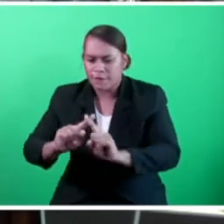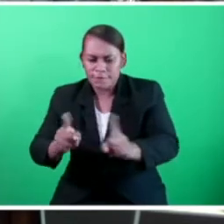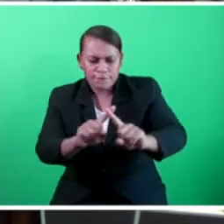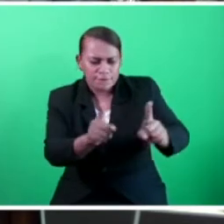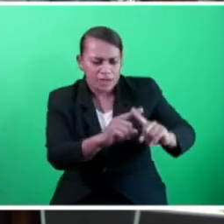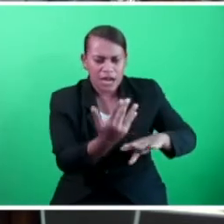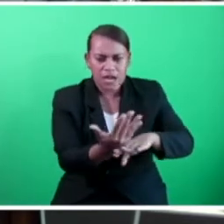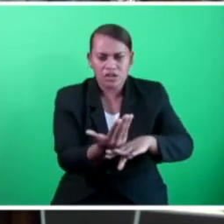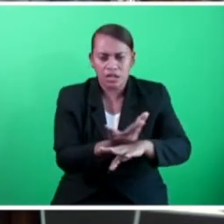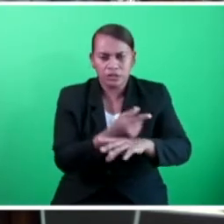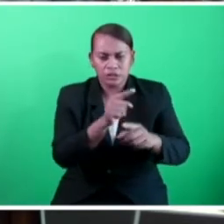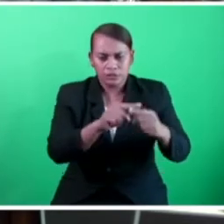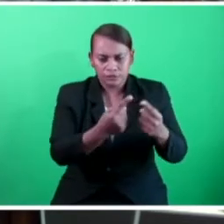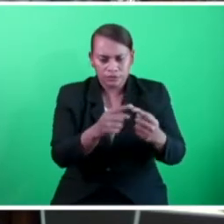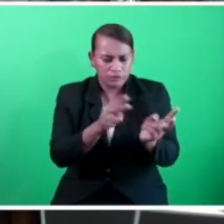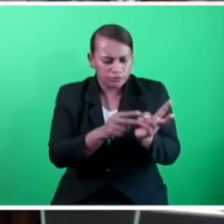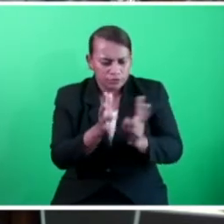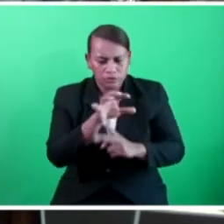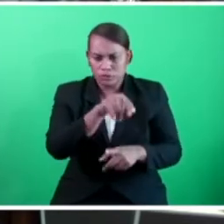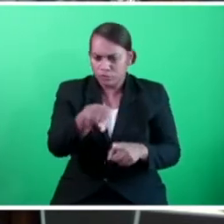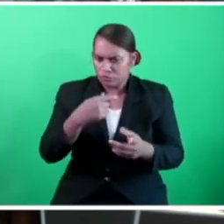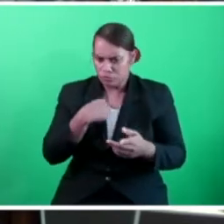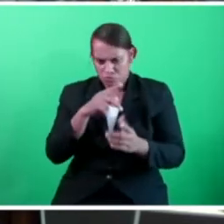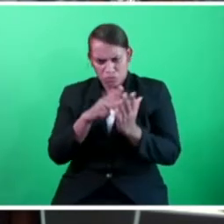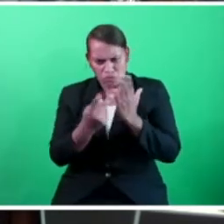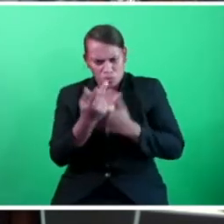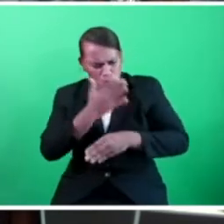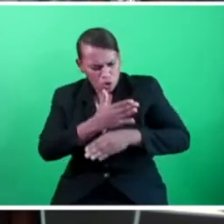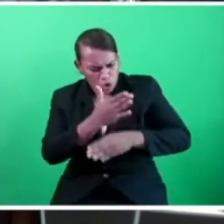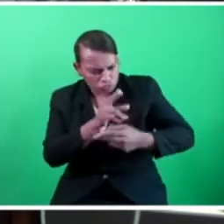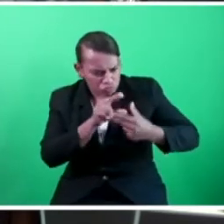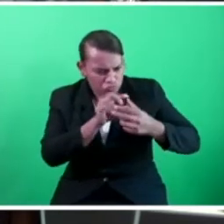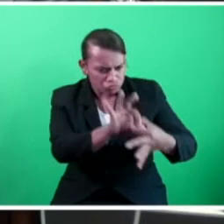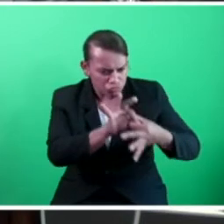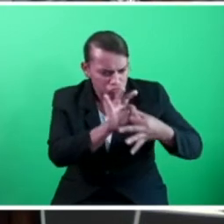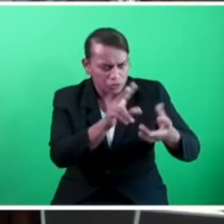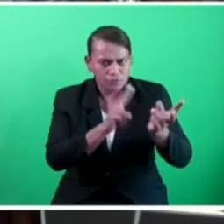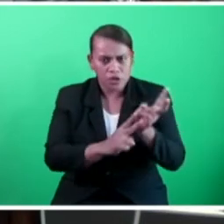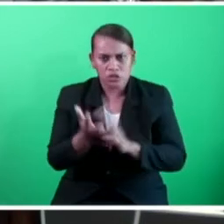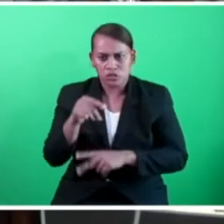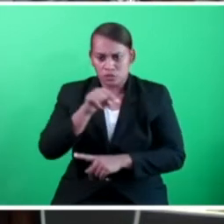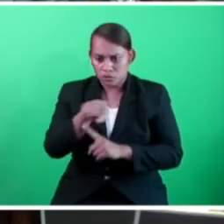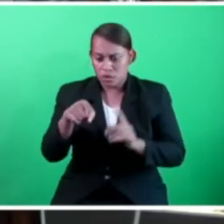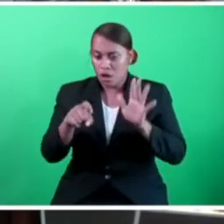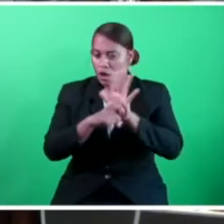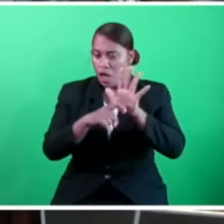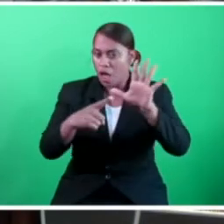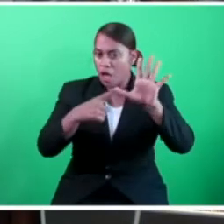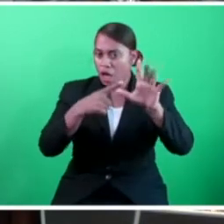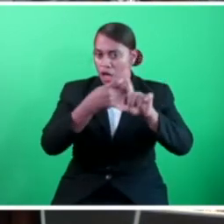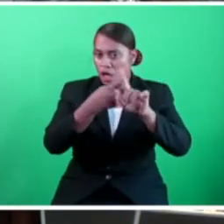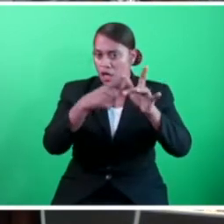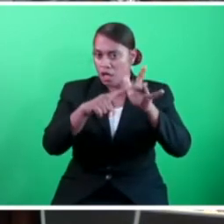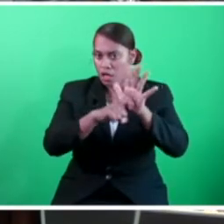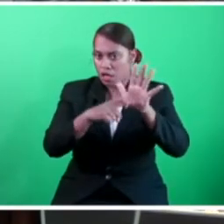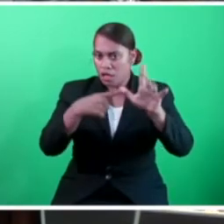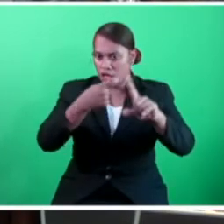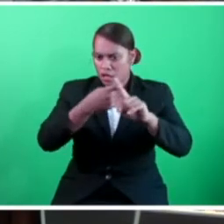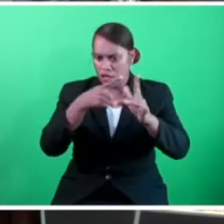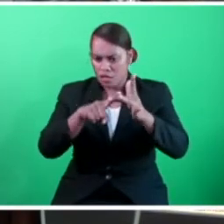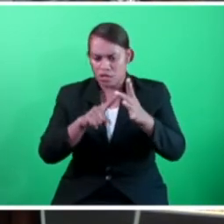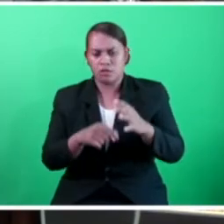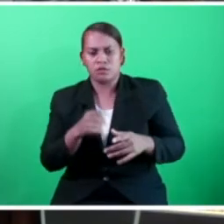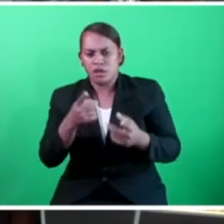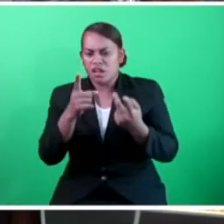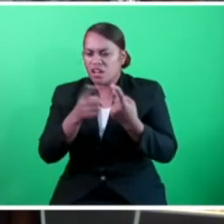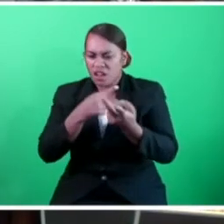vetiver technology, Tombu village, 250 meters of vetiver technology, Malambe village, 250 meters of vetiver